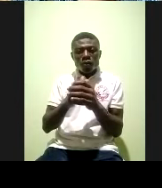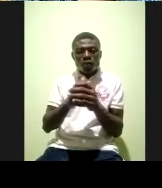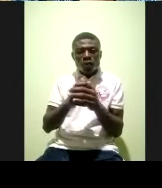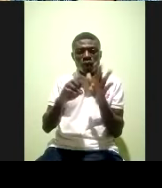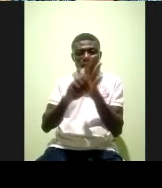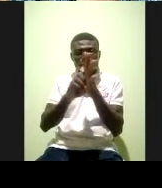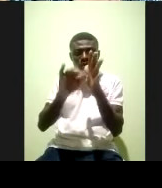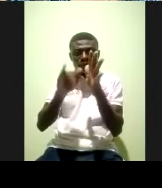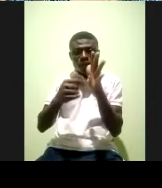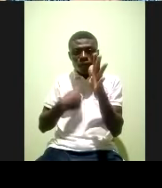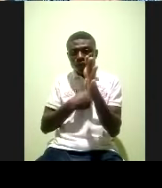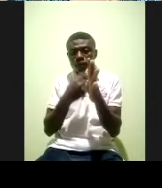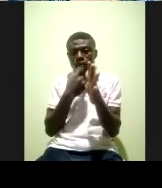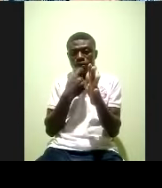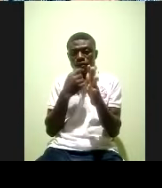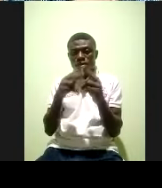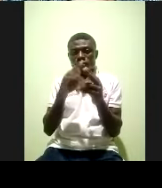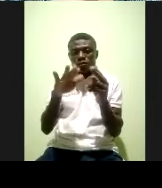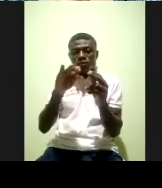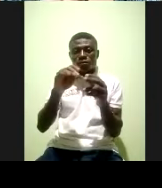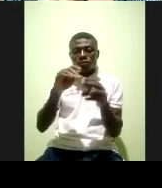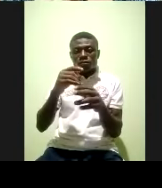where we say, when the kids start to write,